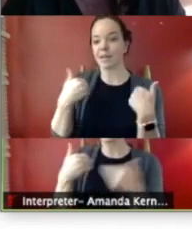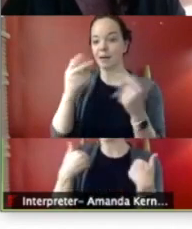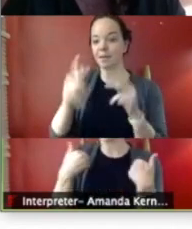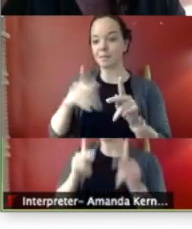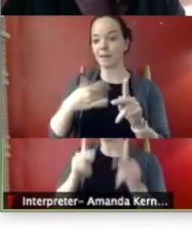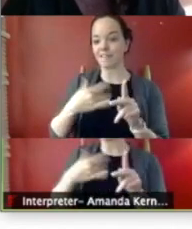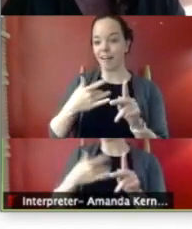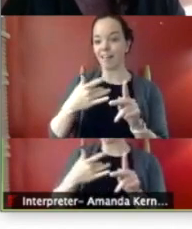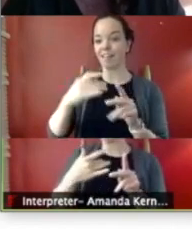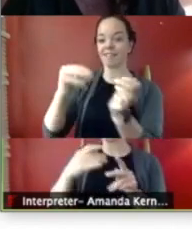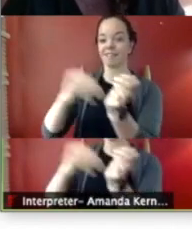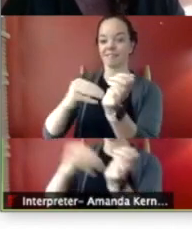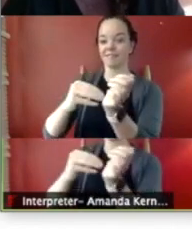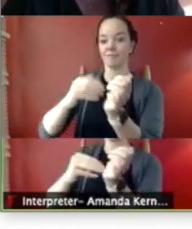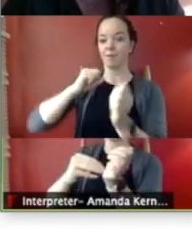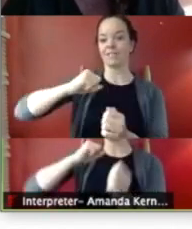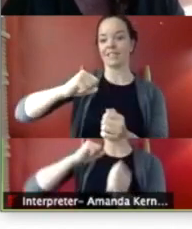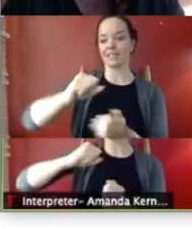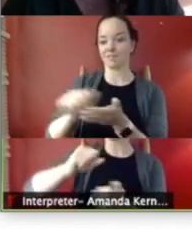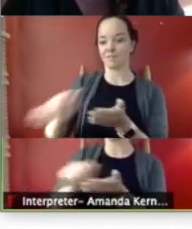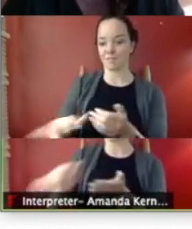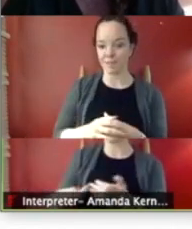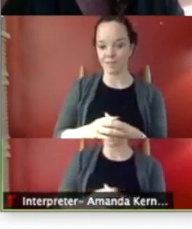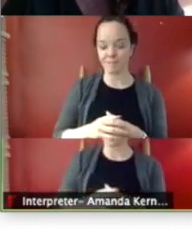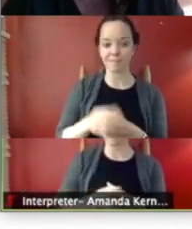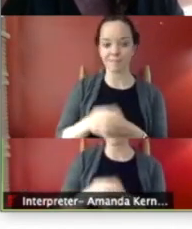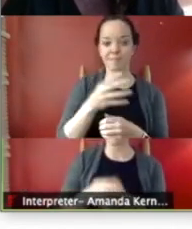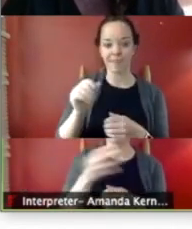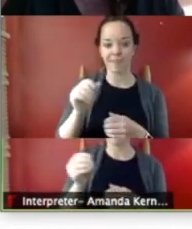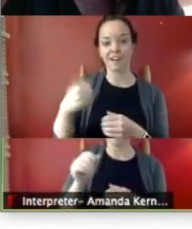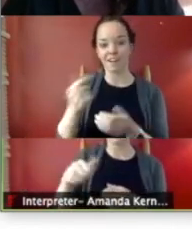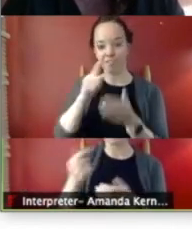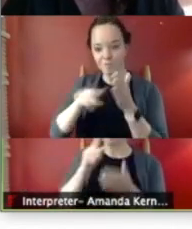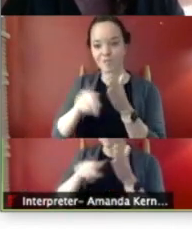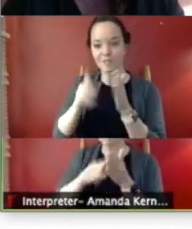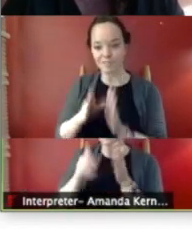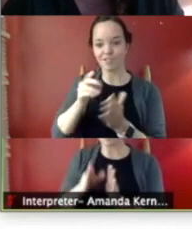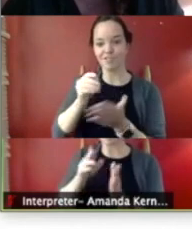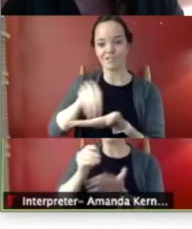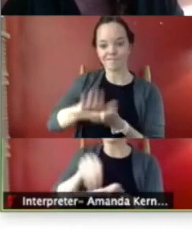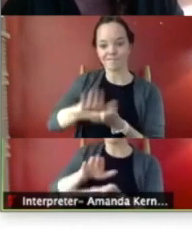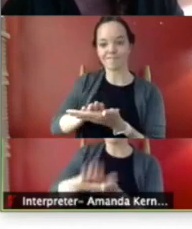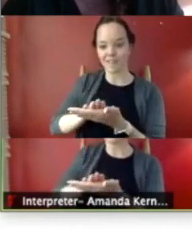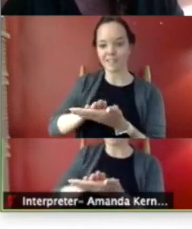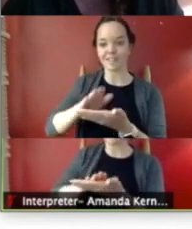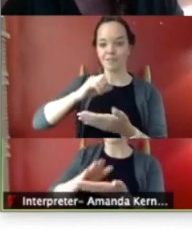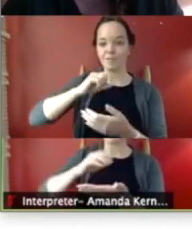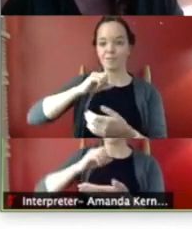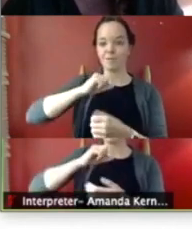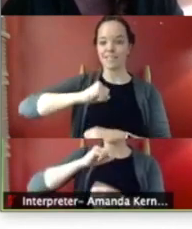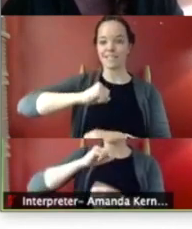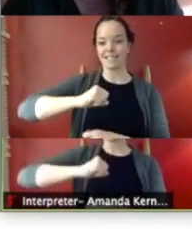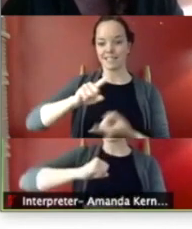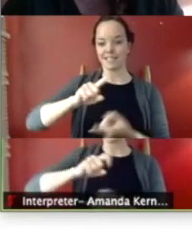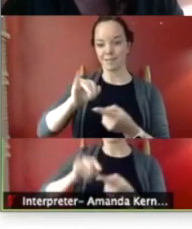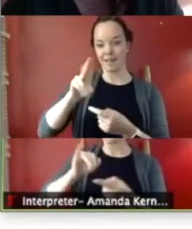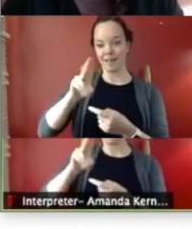Also, Leslie Hogart and colleagues documented similar resistance to implant removal as well. Next slide, please.